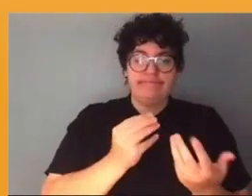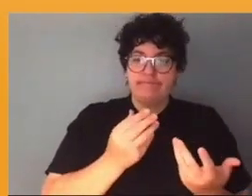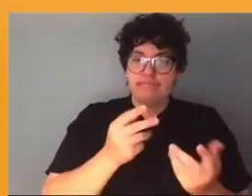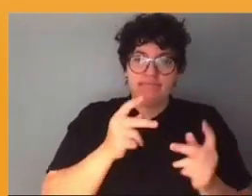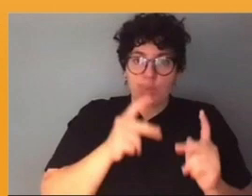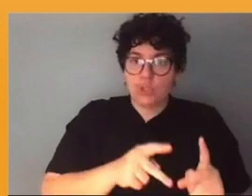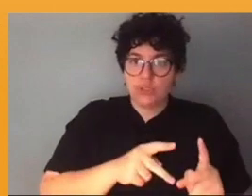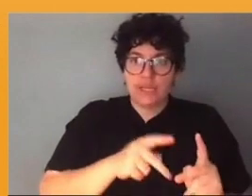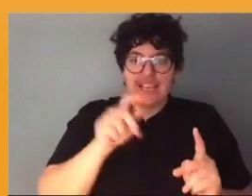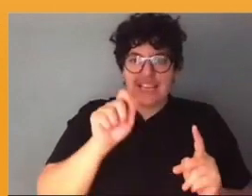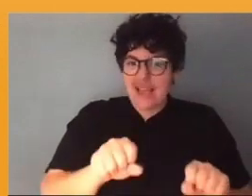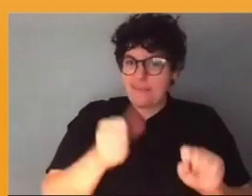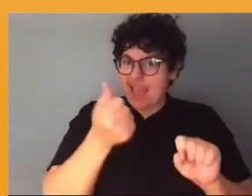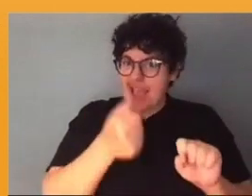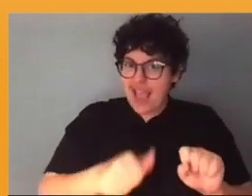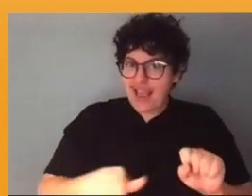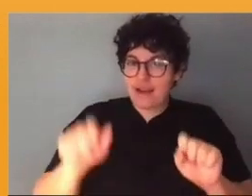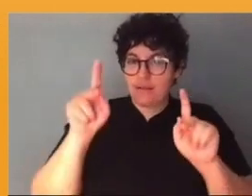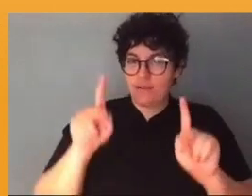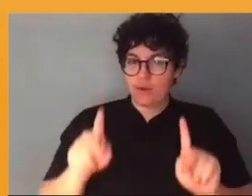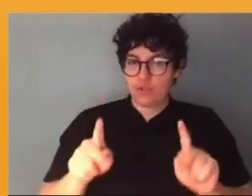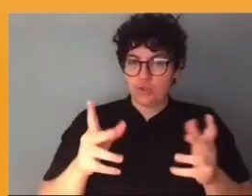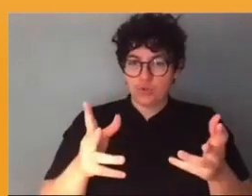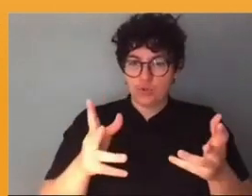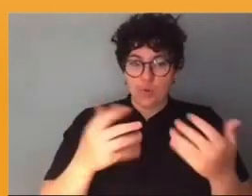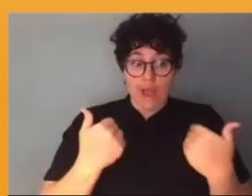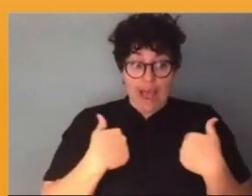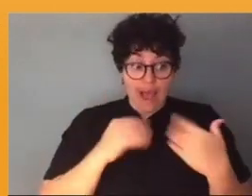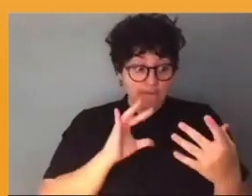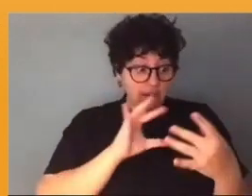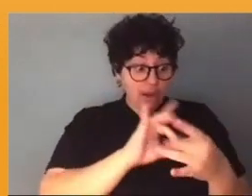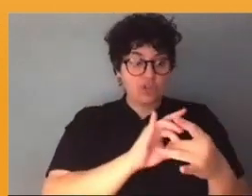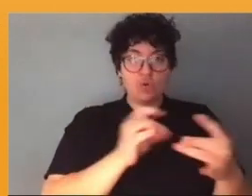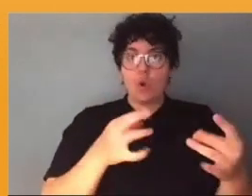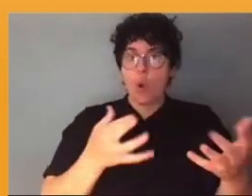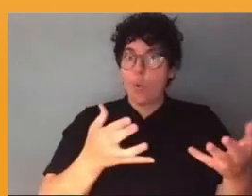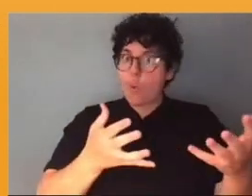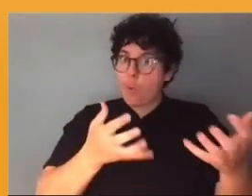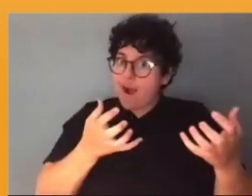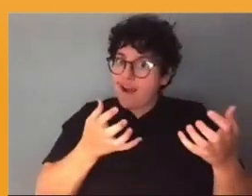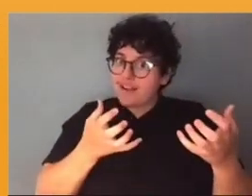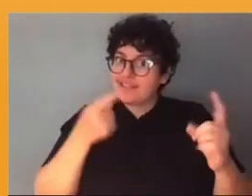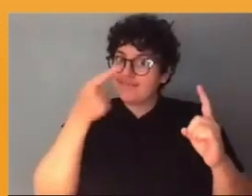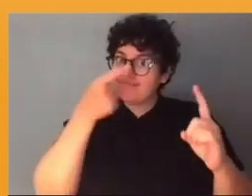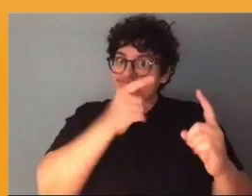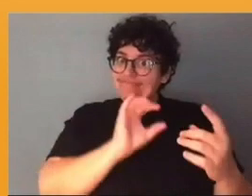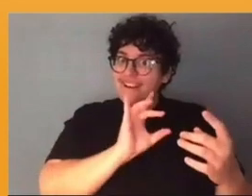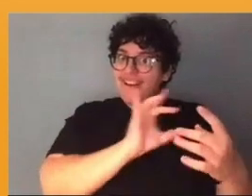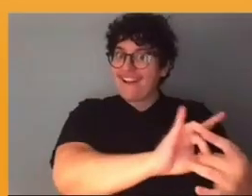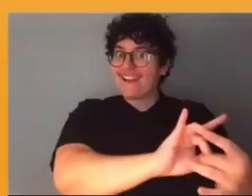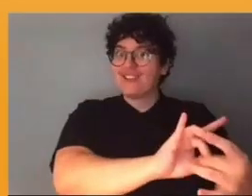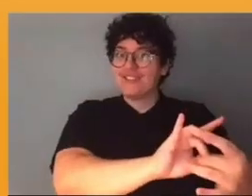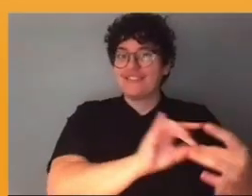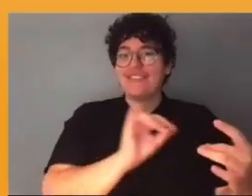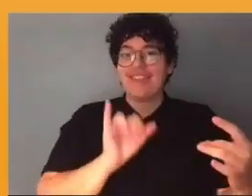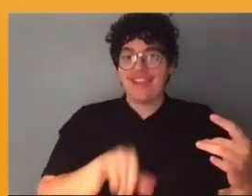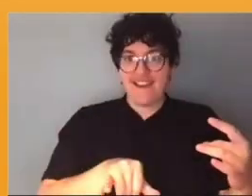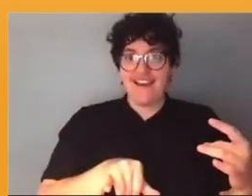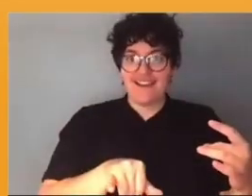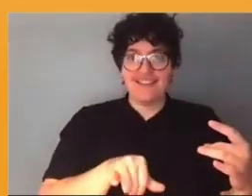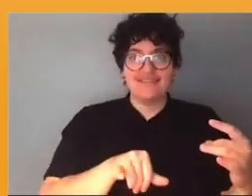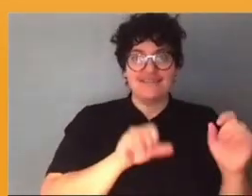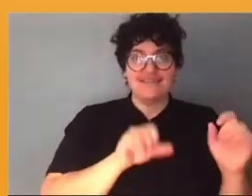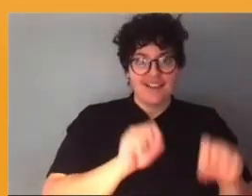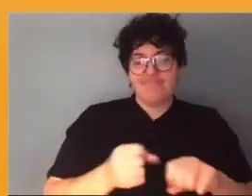connection with, or you want to build a connection with, that can better that dancing experience and that performance experience